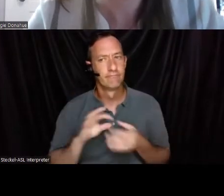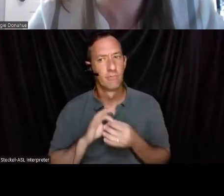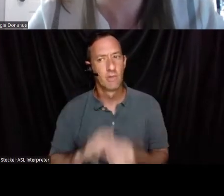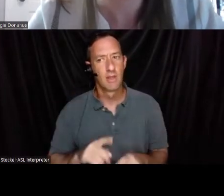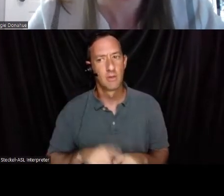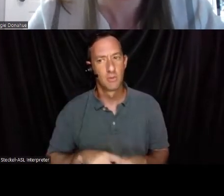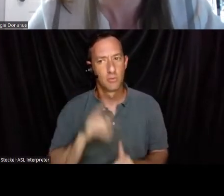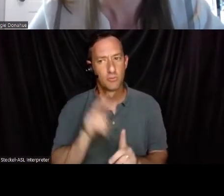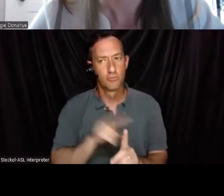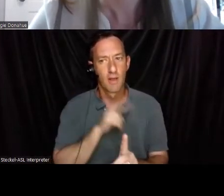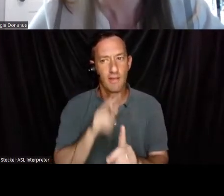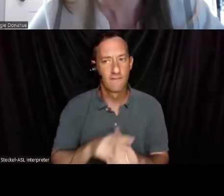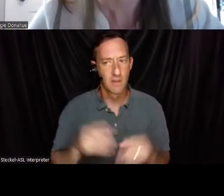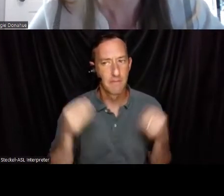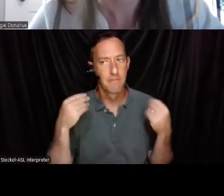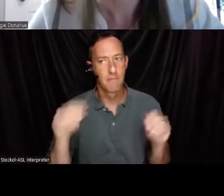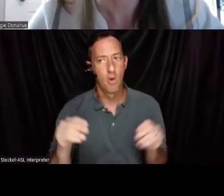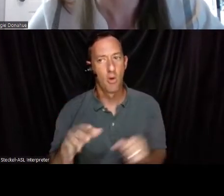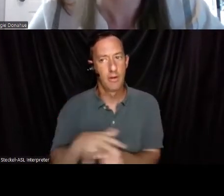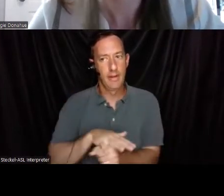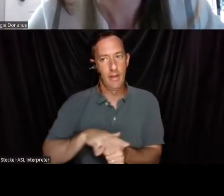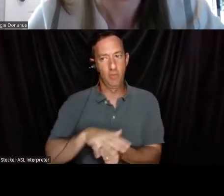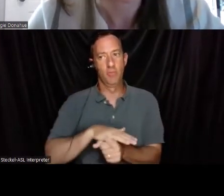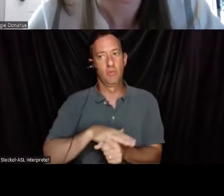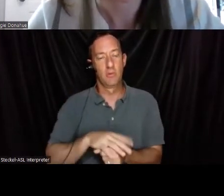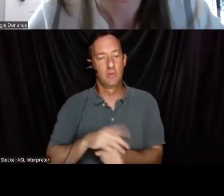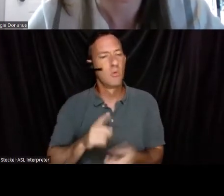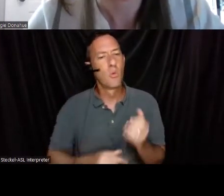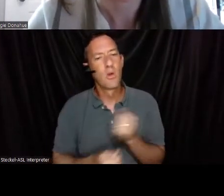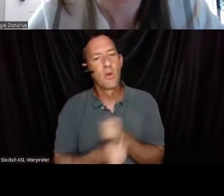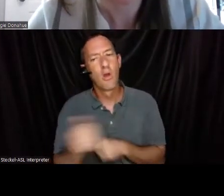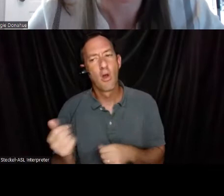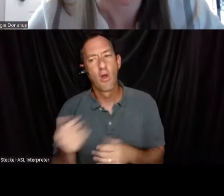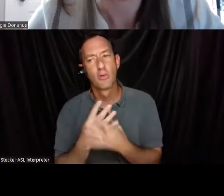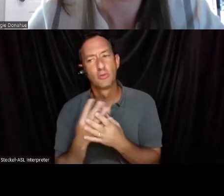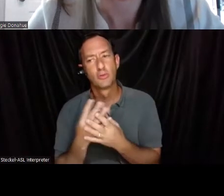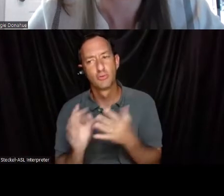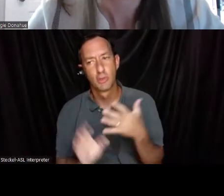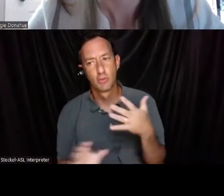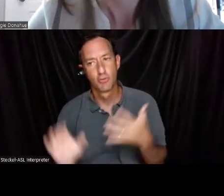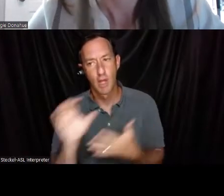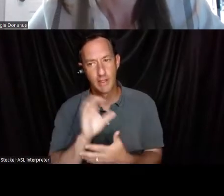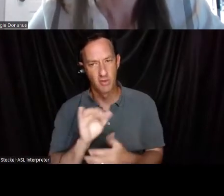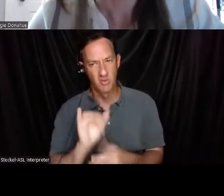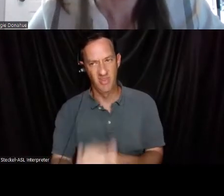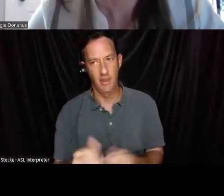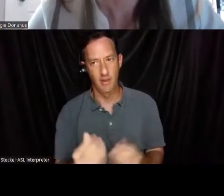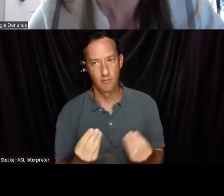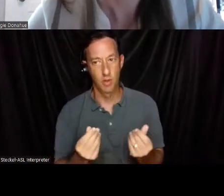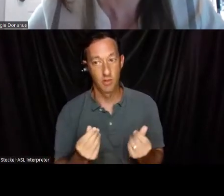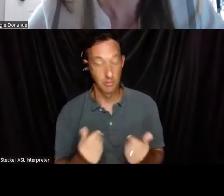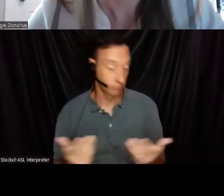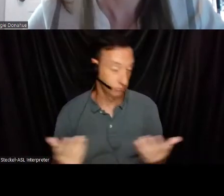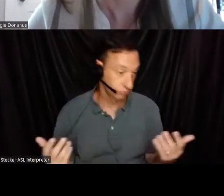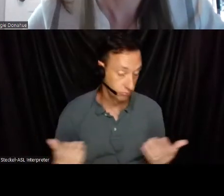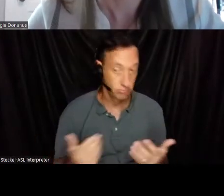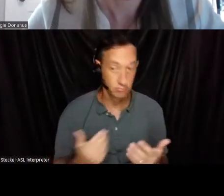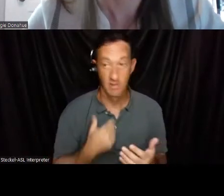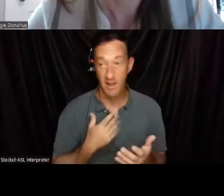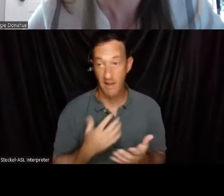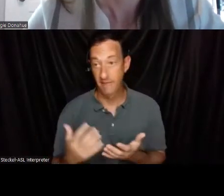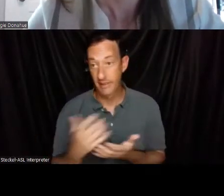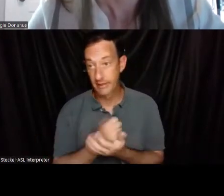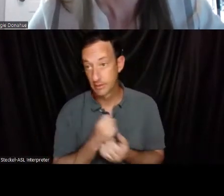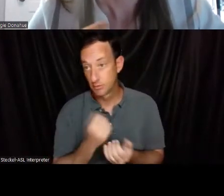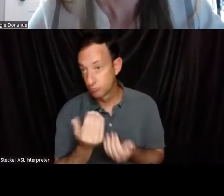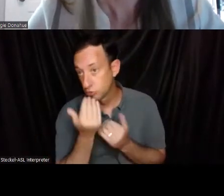area is? And then also, what are the other screening criteria at the property? Are there certain income